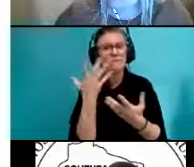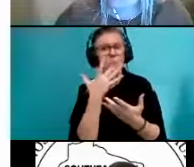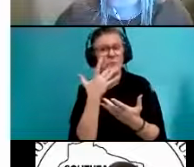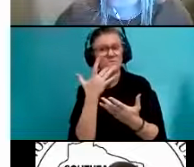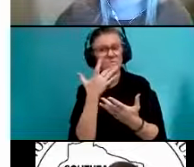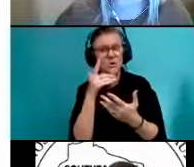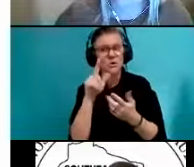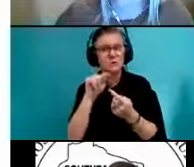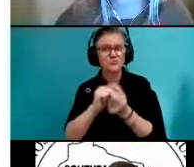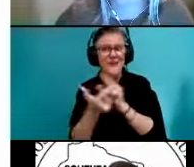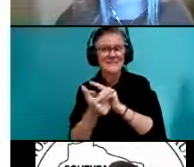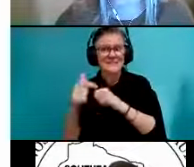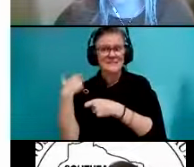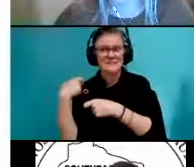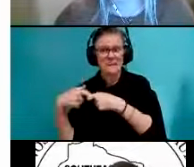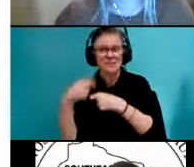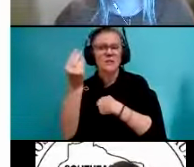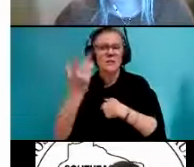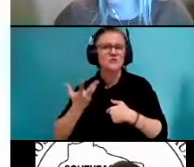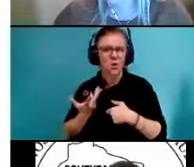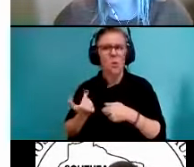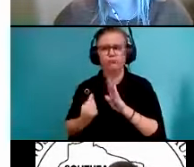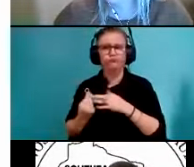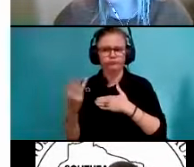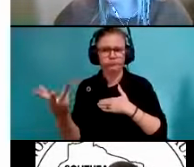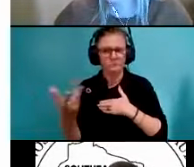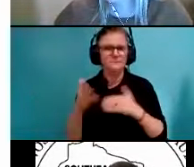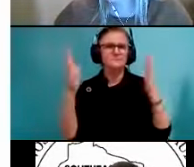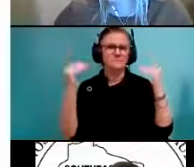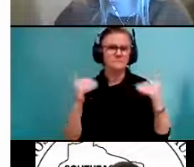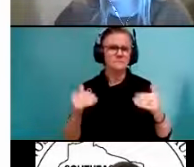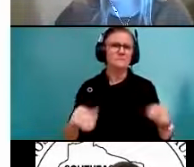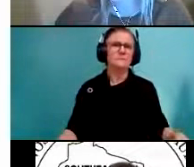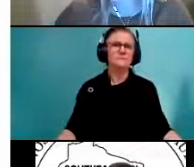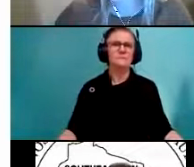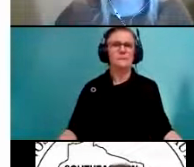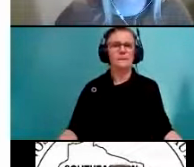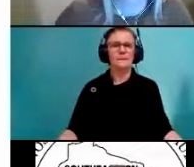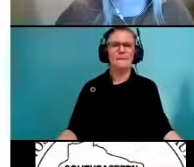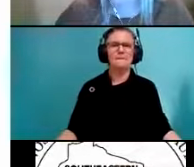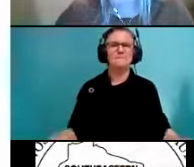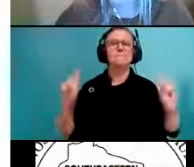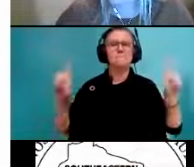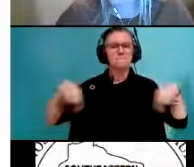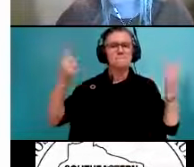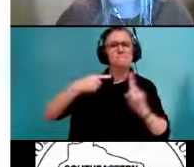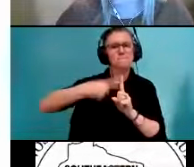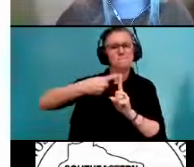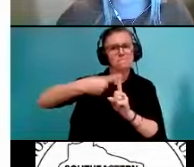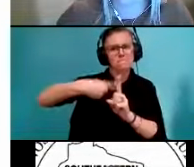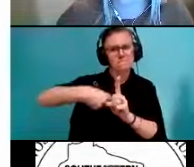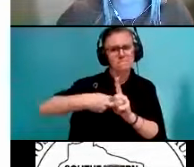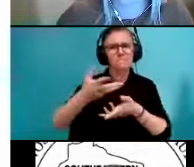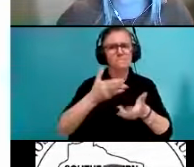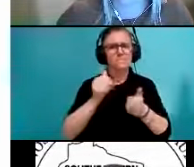document in Spanish, please just let us know. Next slide. Throughout the last several months, we have continued to work